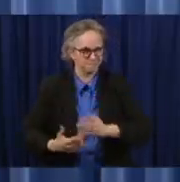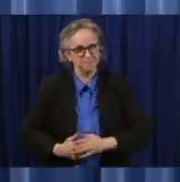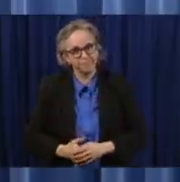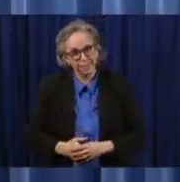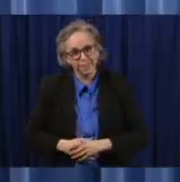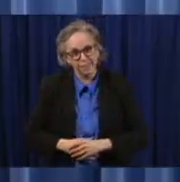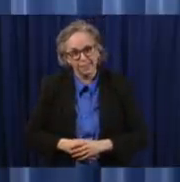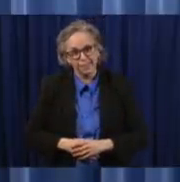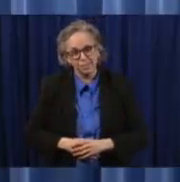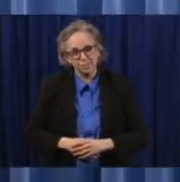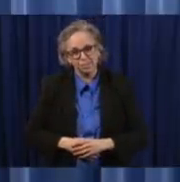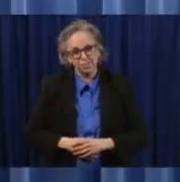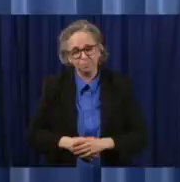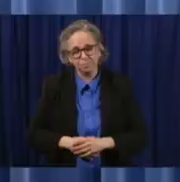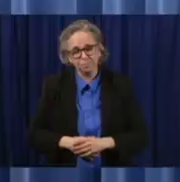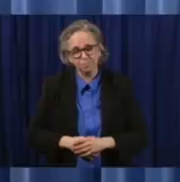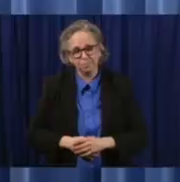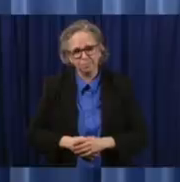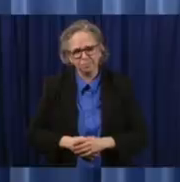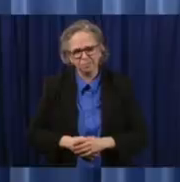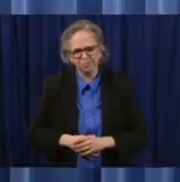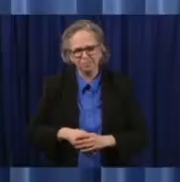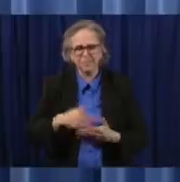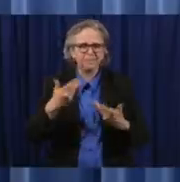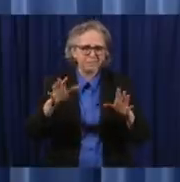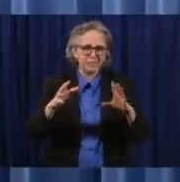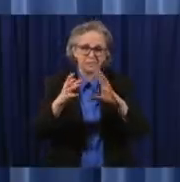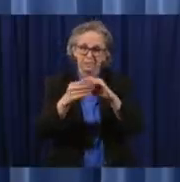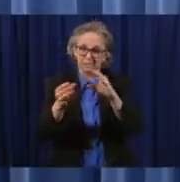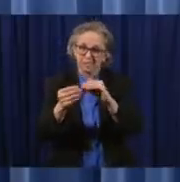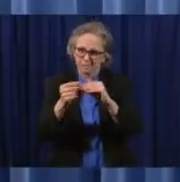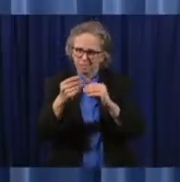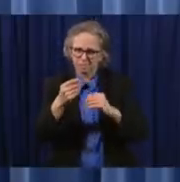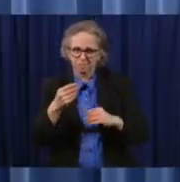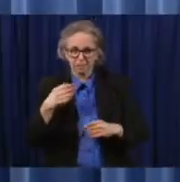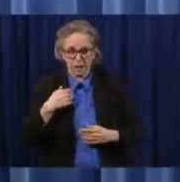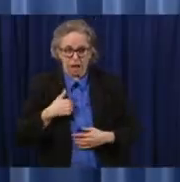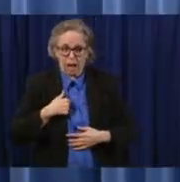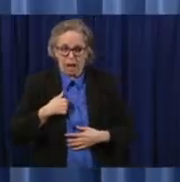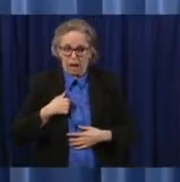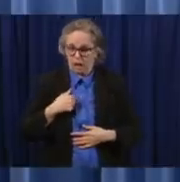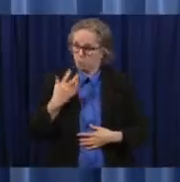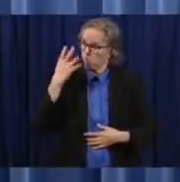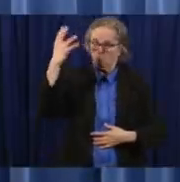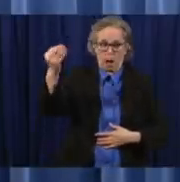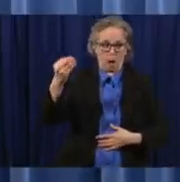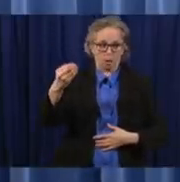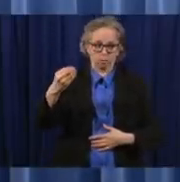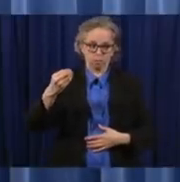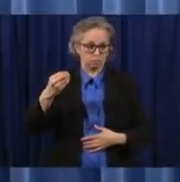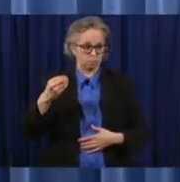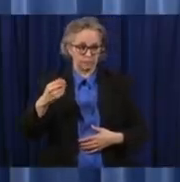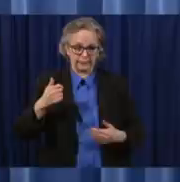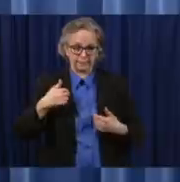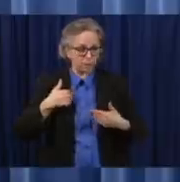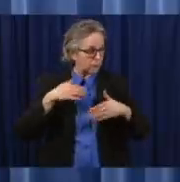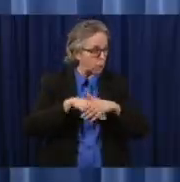I've already stated this, but when I go out in public, if I go into a store, I will wear